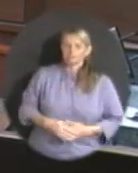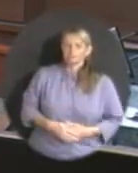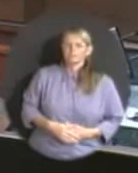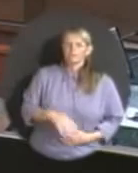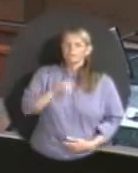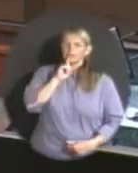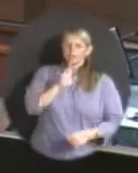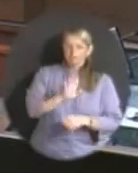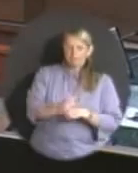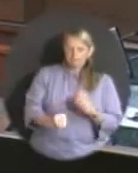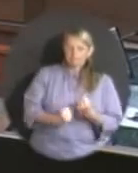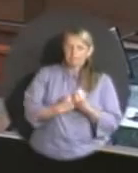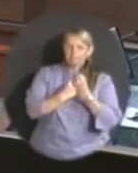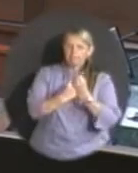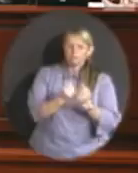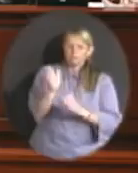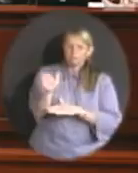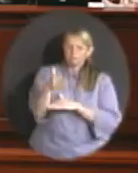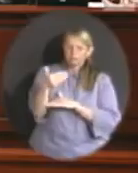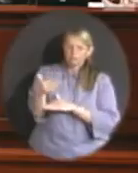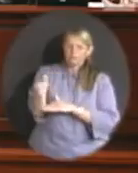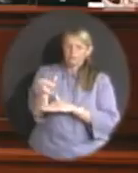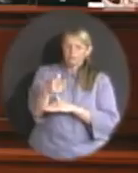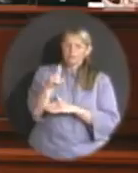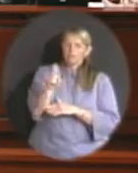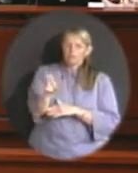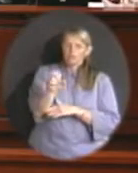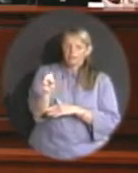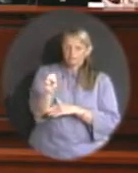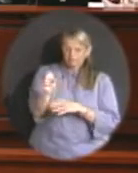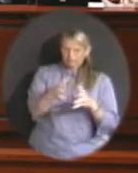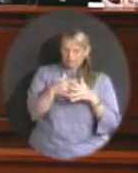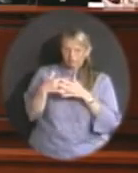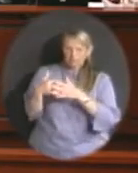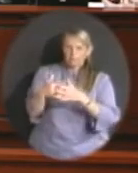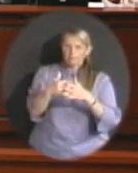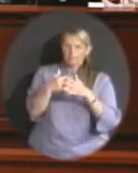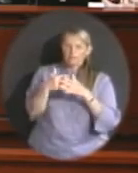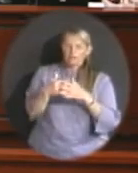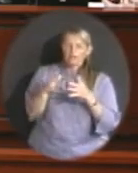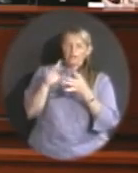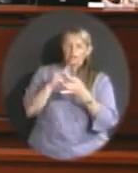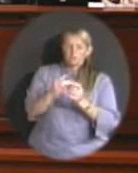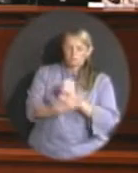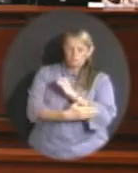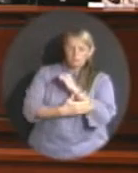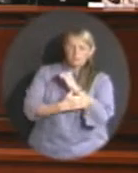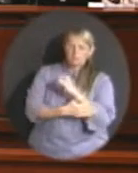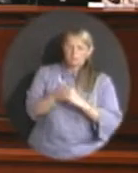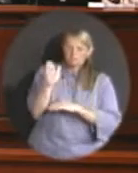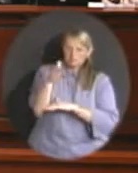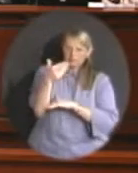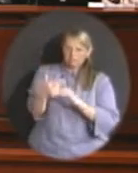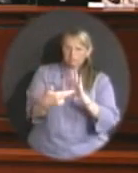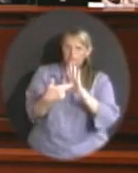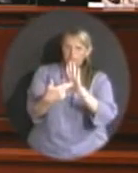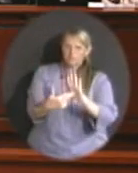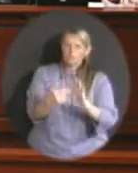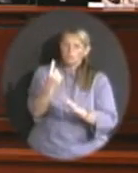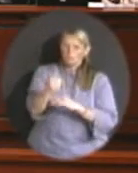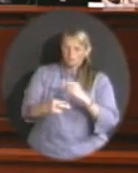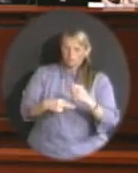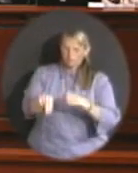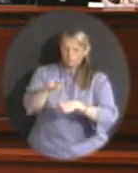I pledge allegiance to the flag of the United States of America and to the republic for which it stands,